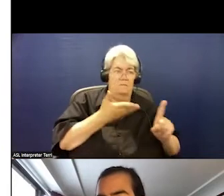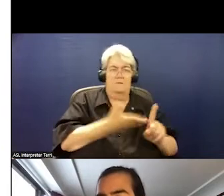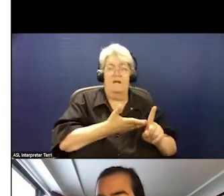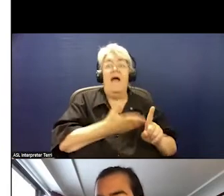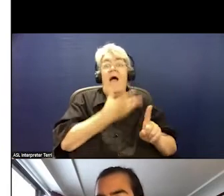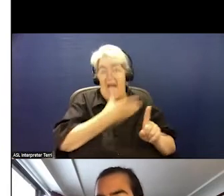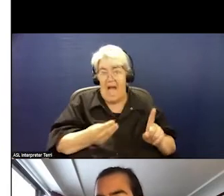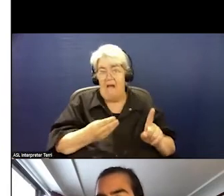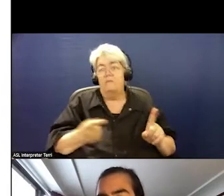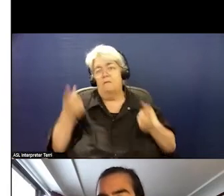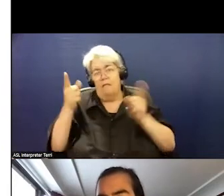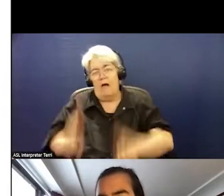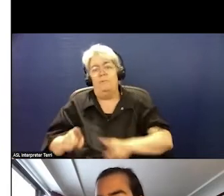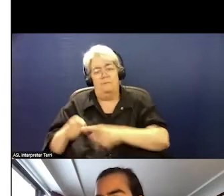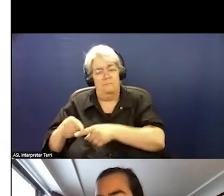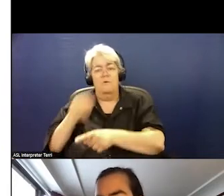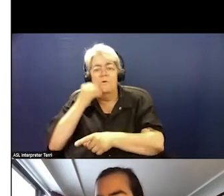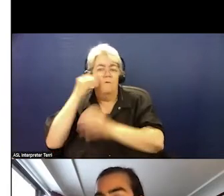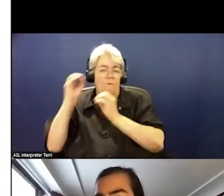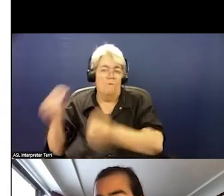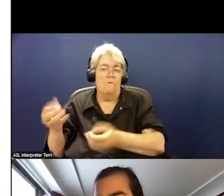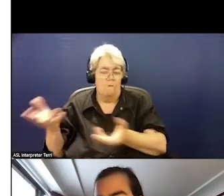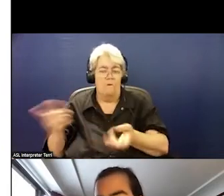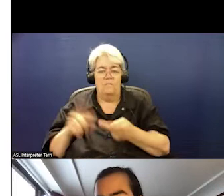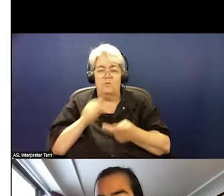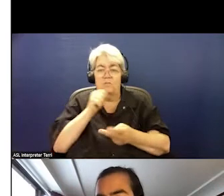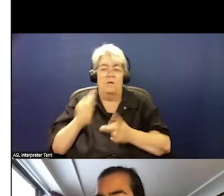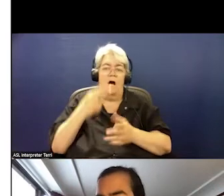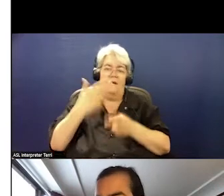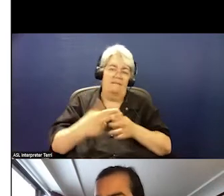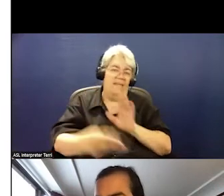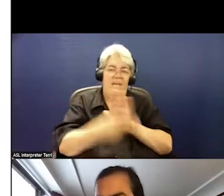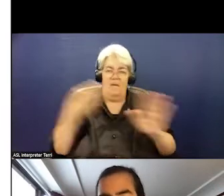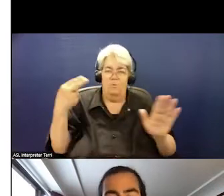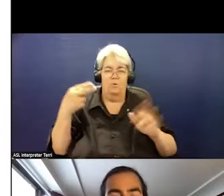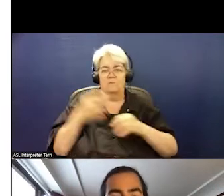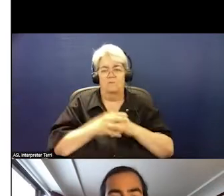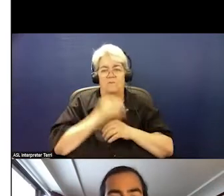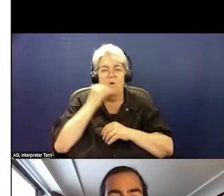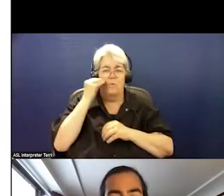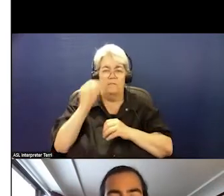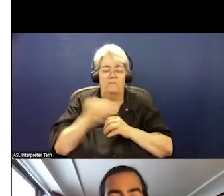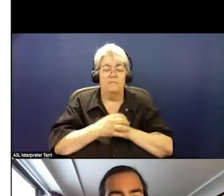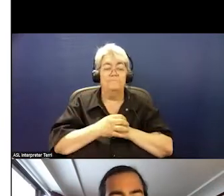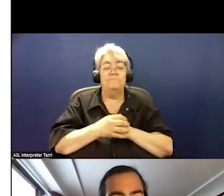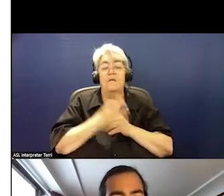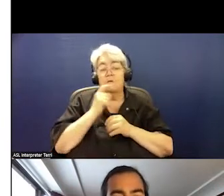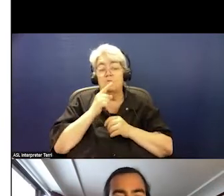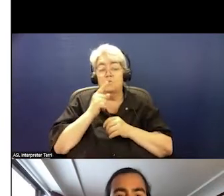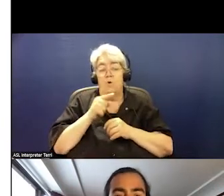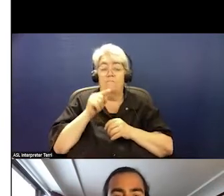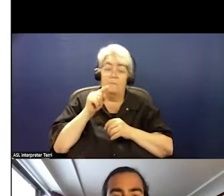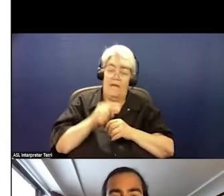just an experience, but that somebody is not necessarily labeled or branded as a homeless person. And so, using that